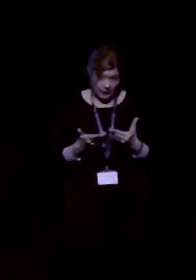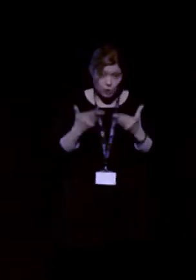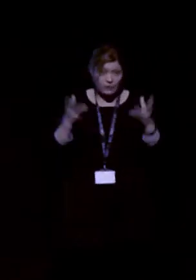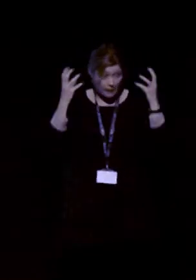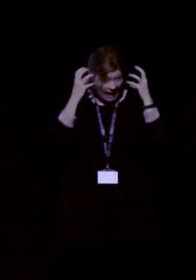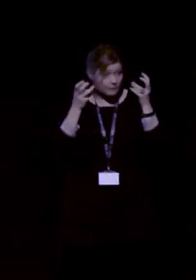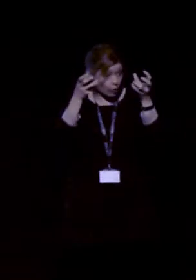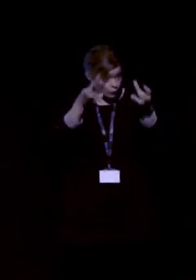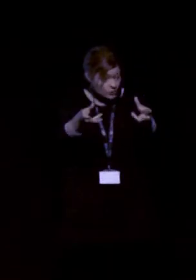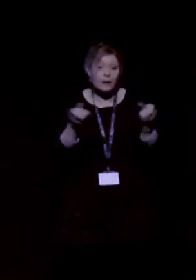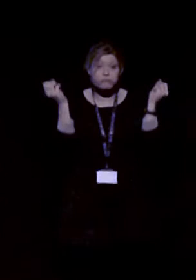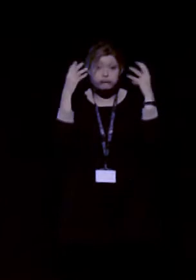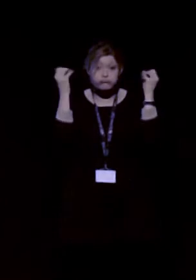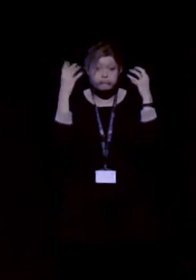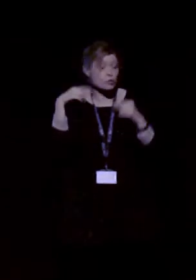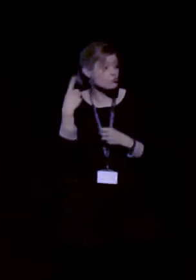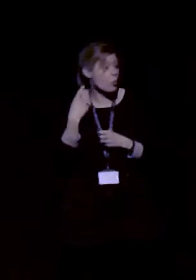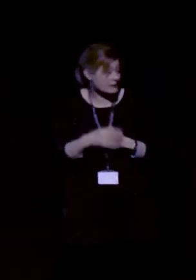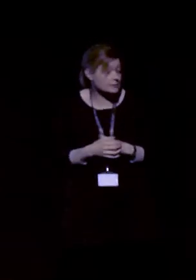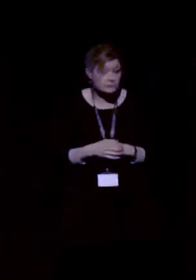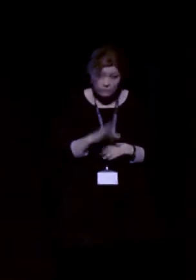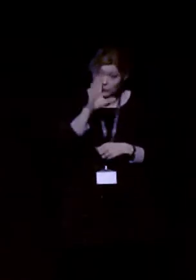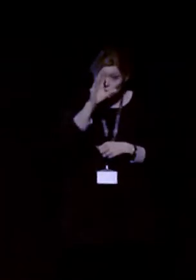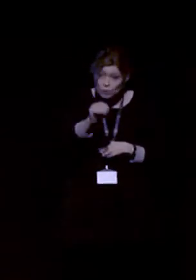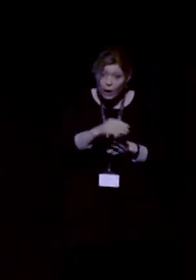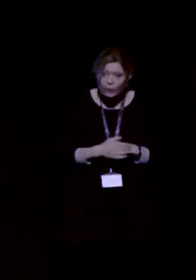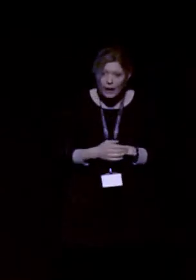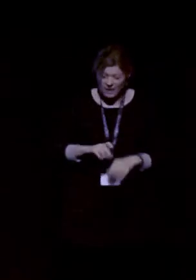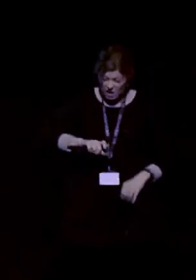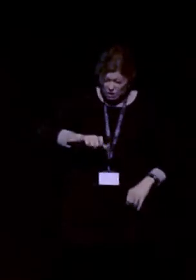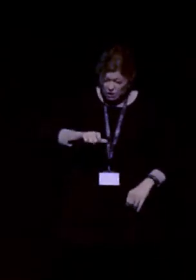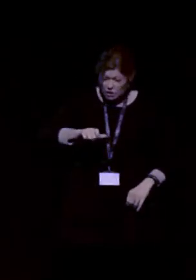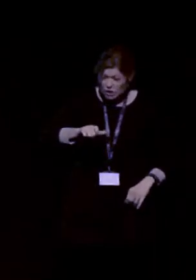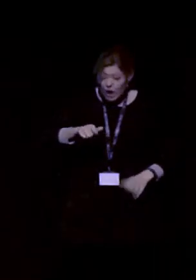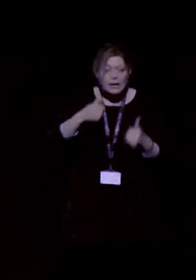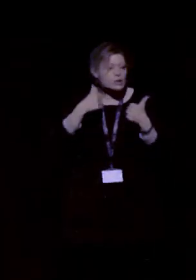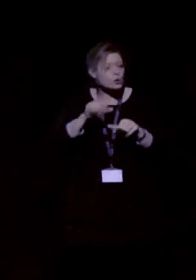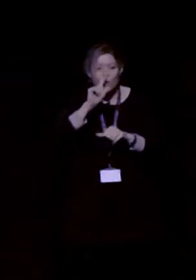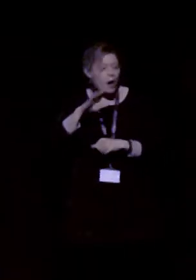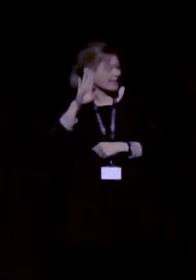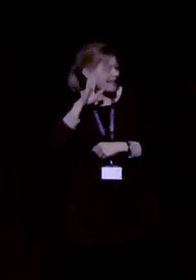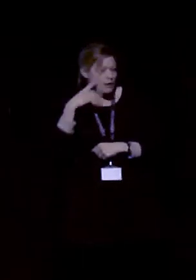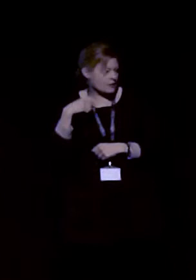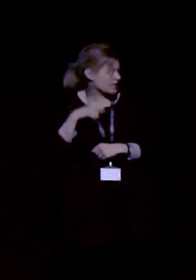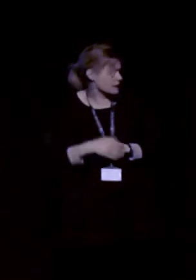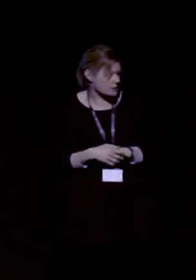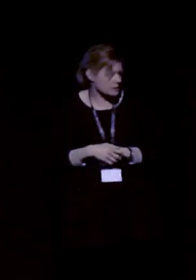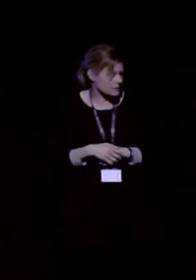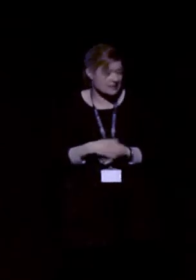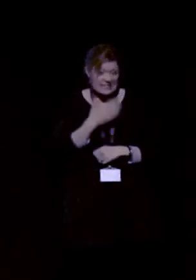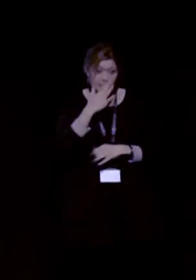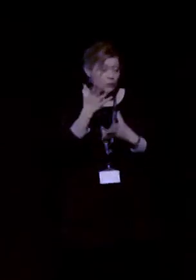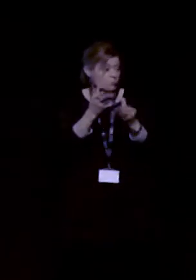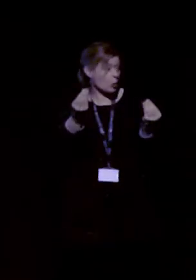you present them with a noise and say, now adjust this noise until you can't quite hear your tinnitus, it's just gone away. And they